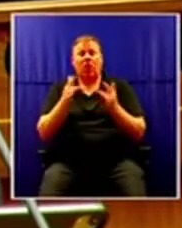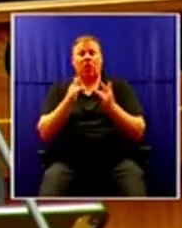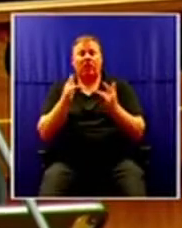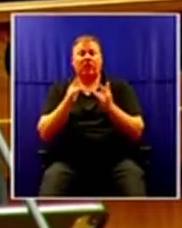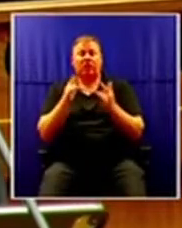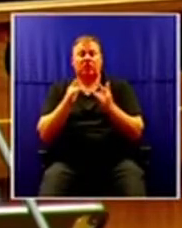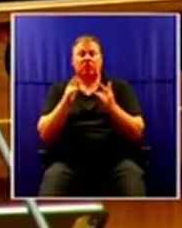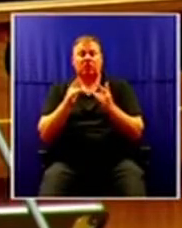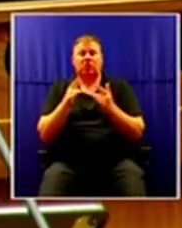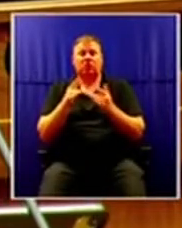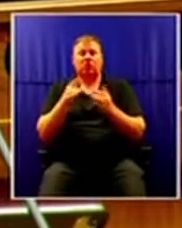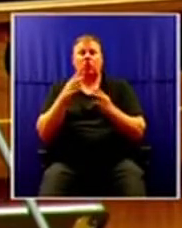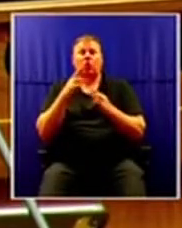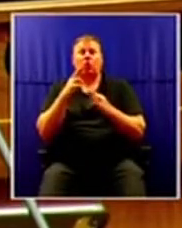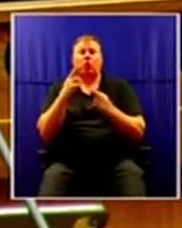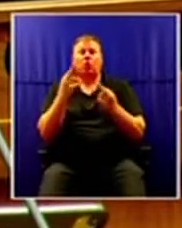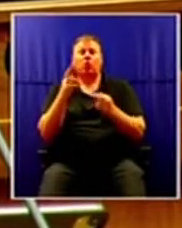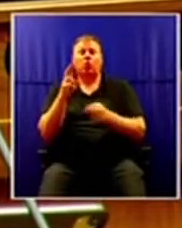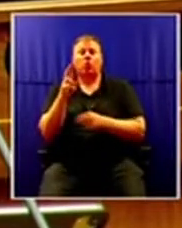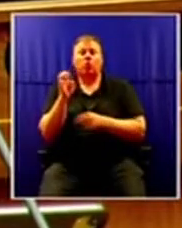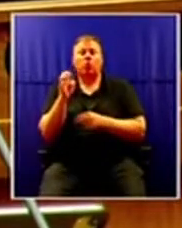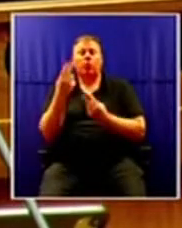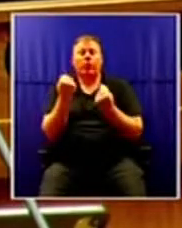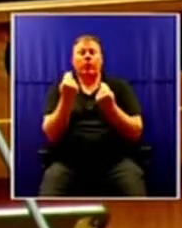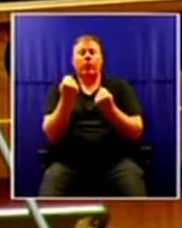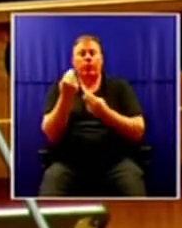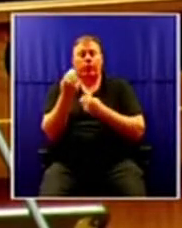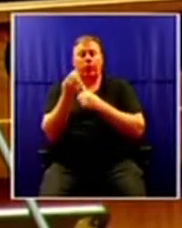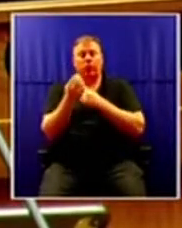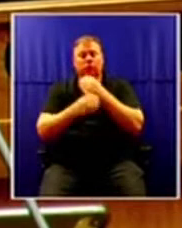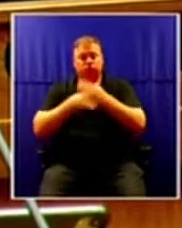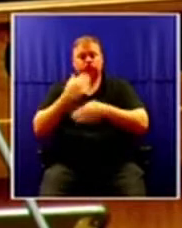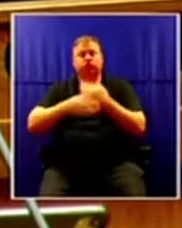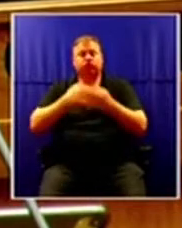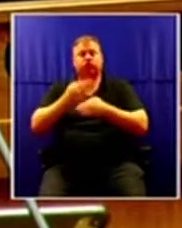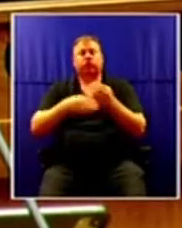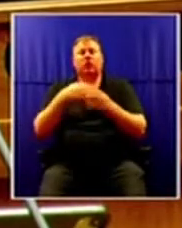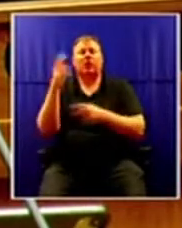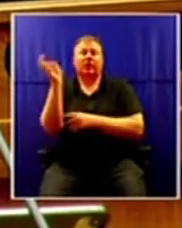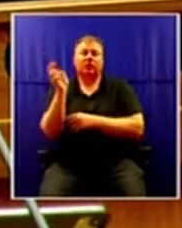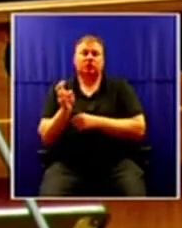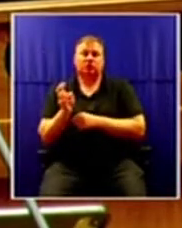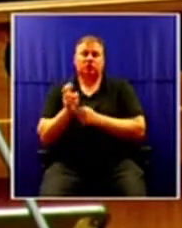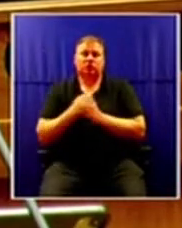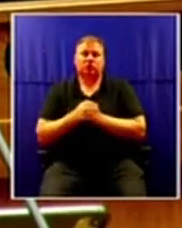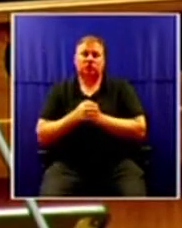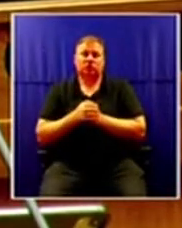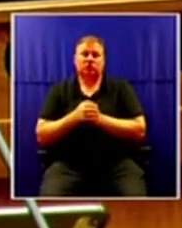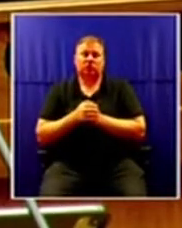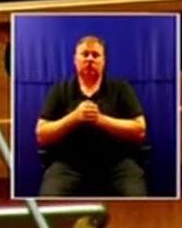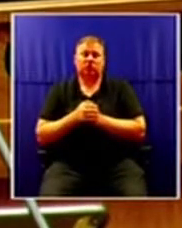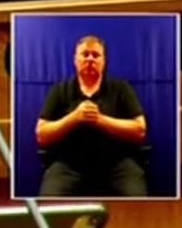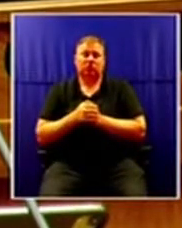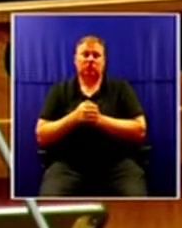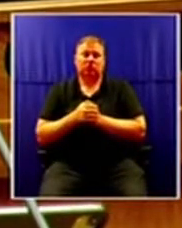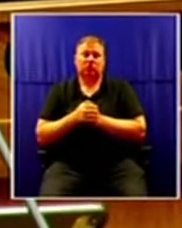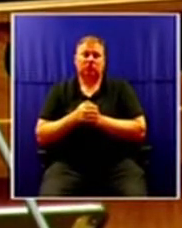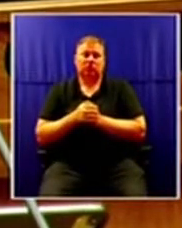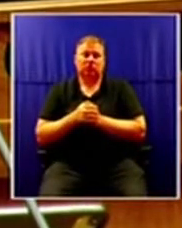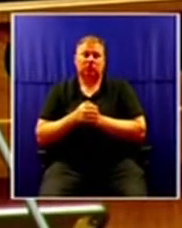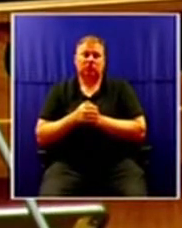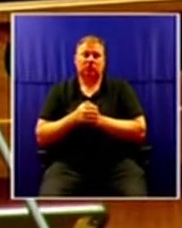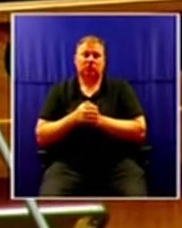renewable energy by participating itself in the building of renewable energy